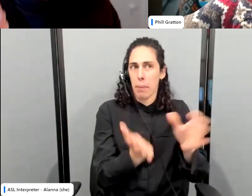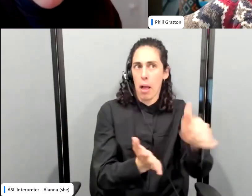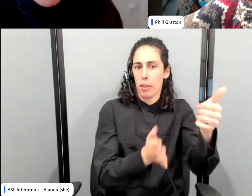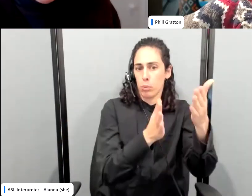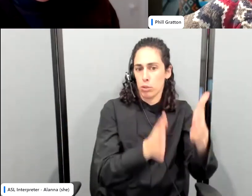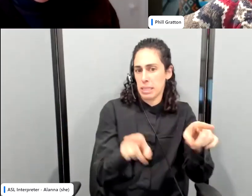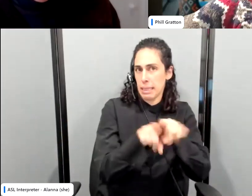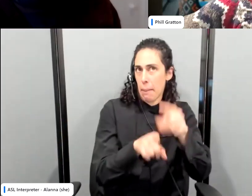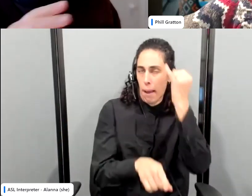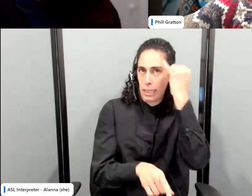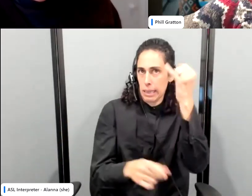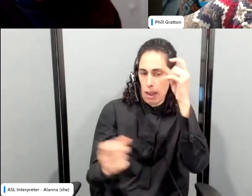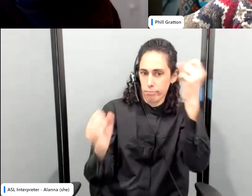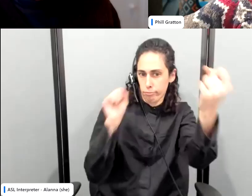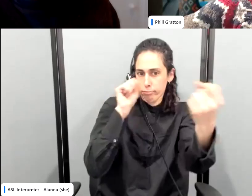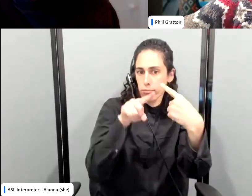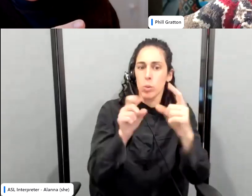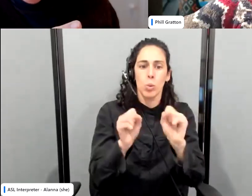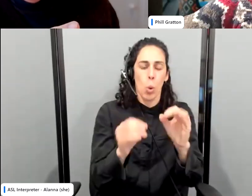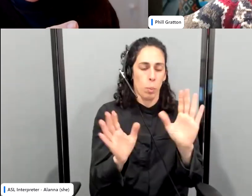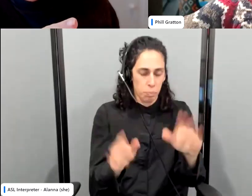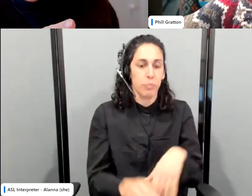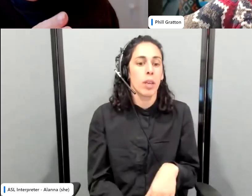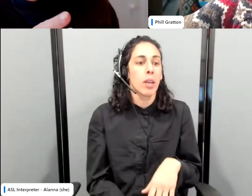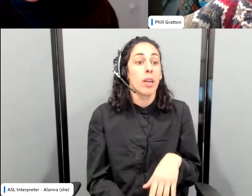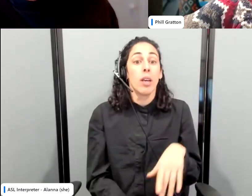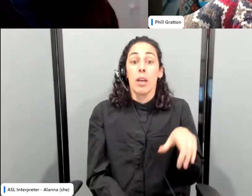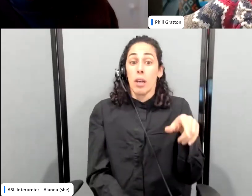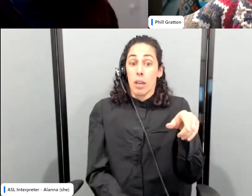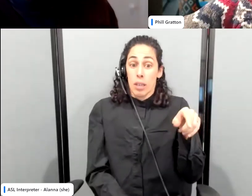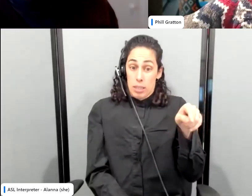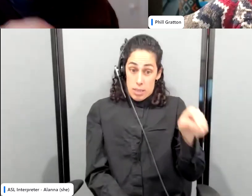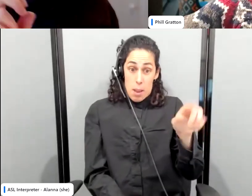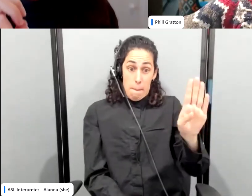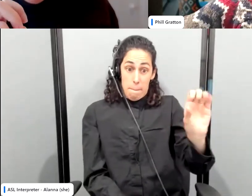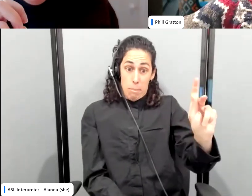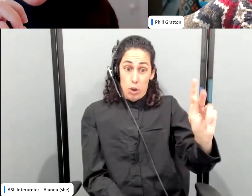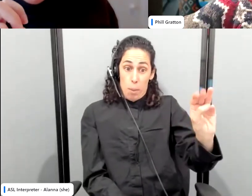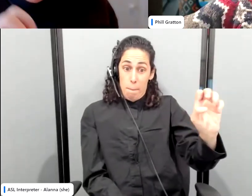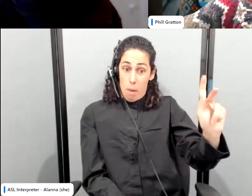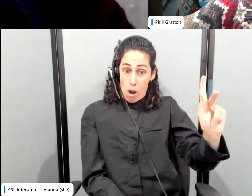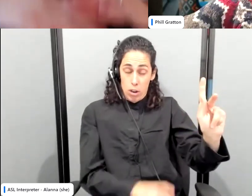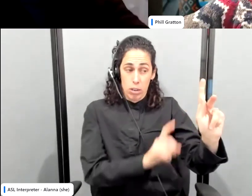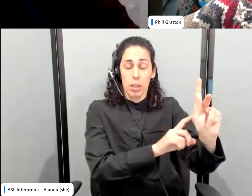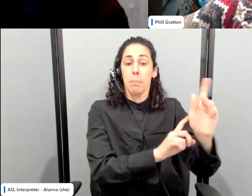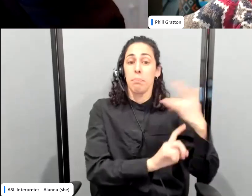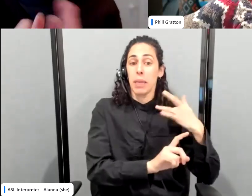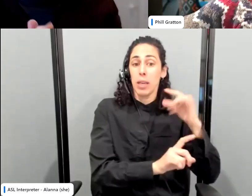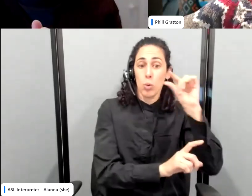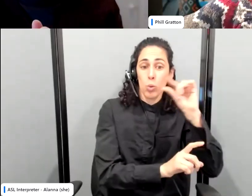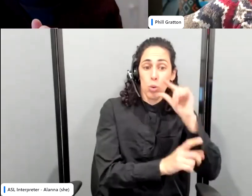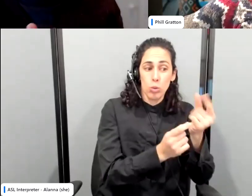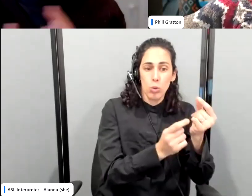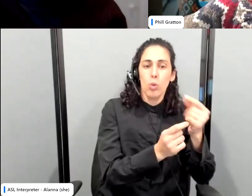specific website. Here, it's not, as you saw from Phil's response to the Italy trip, it's not a specific website, it's a whole